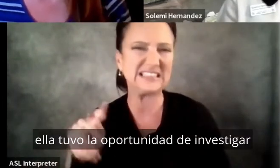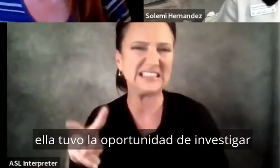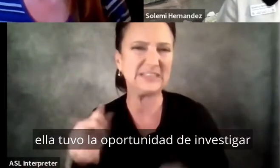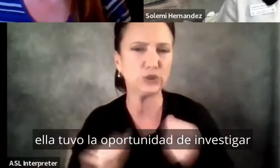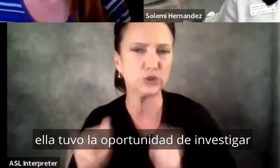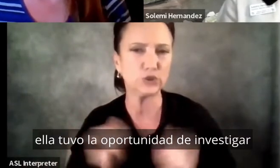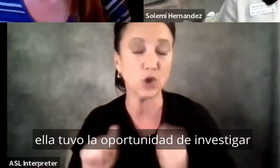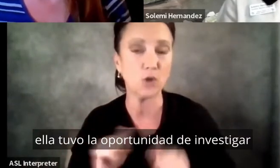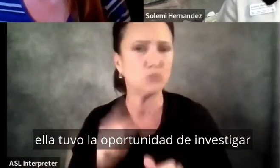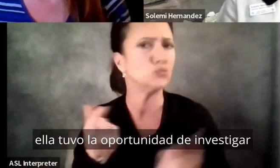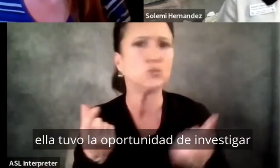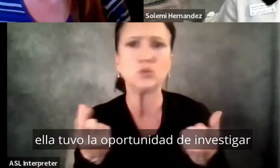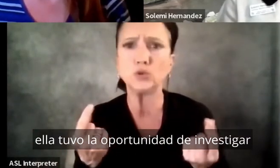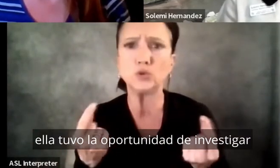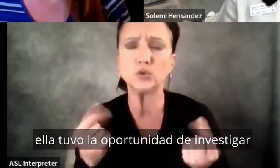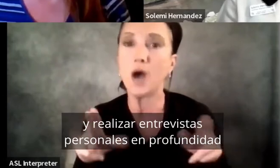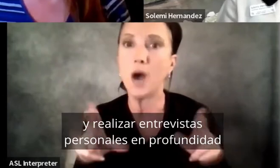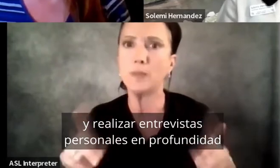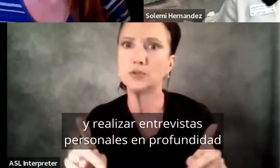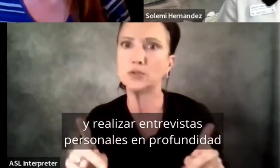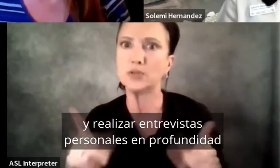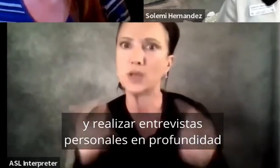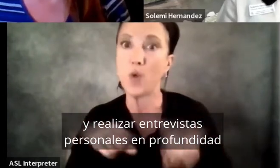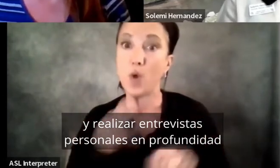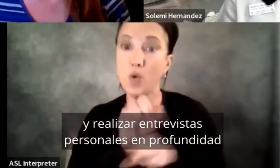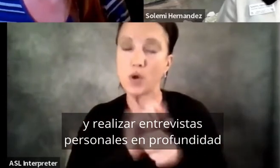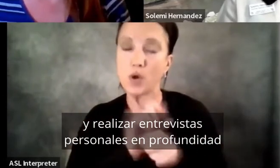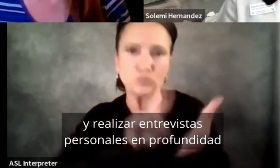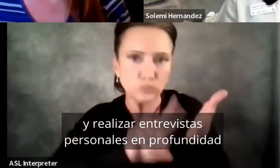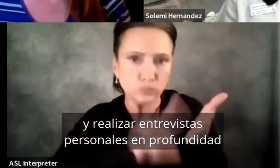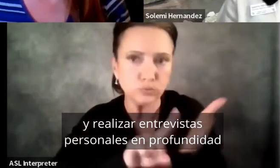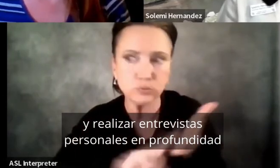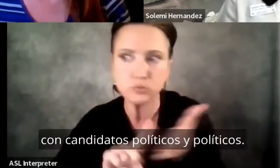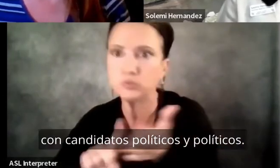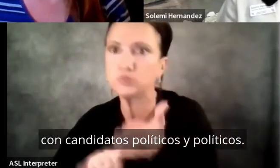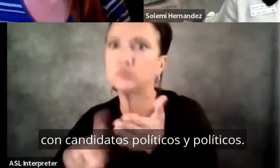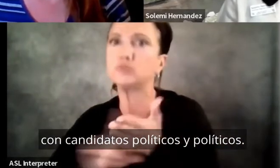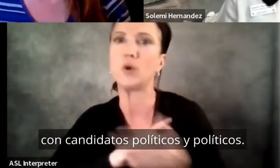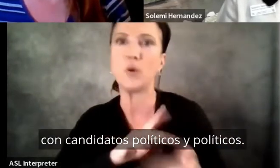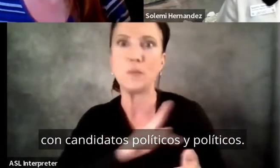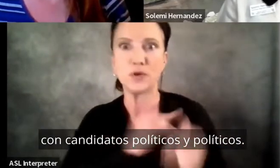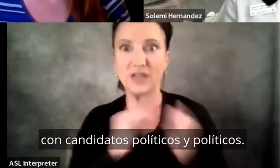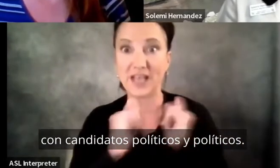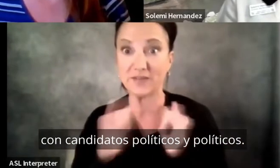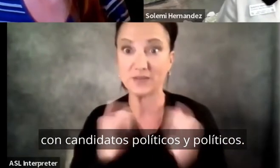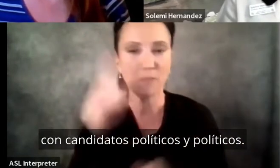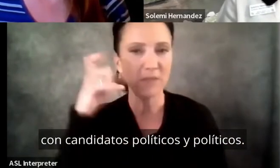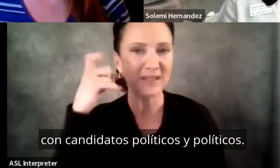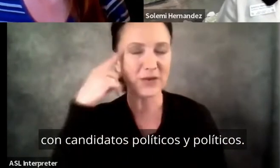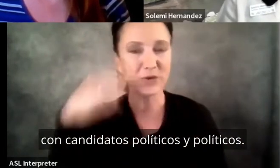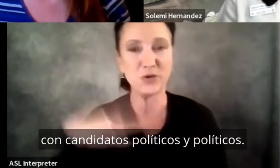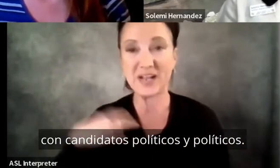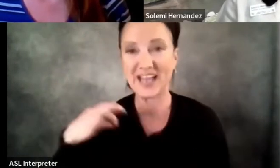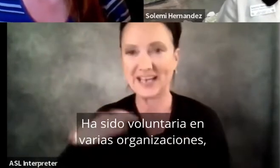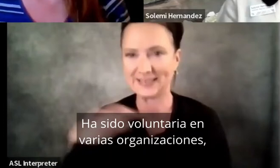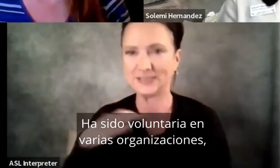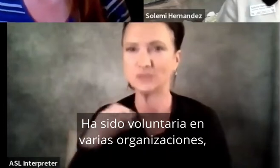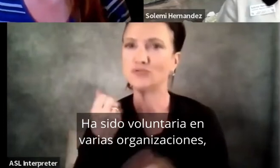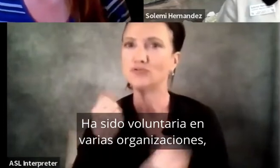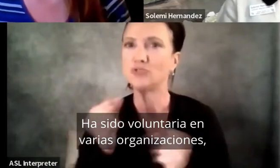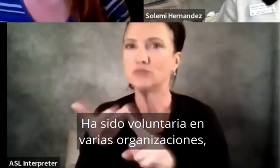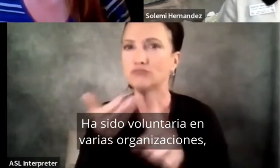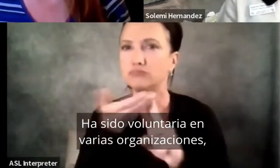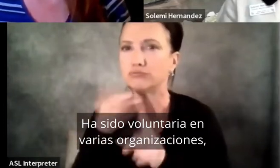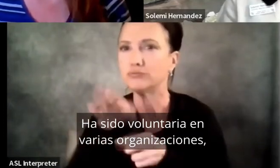position, she had the opportunity to research and conduct in-depth personal interviews with political candidates and politicians. She has